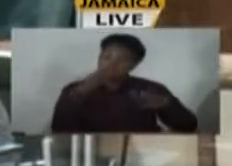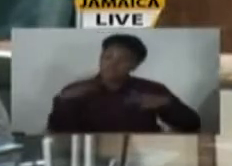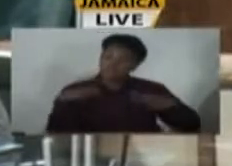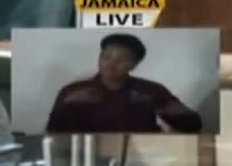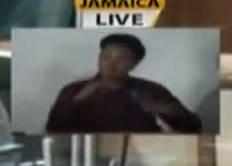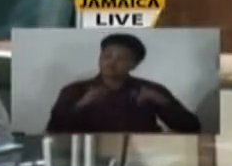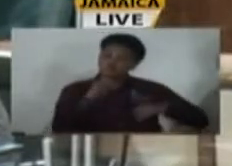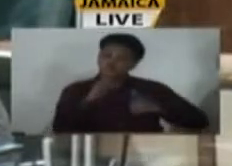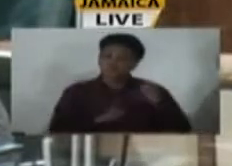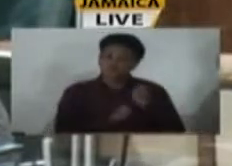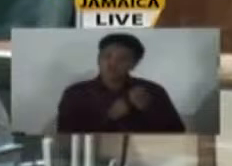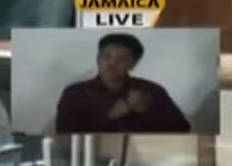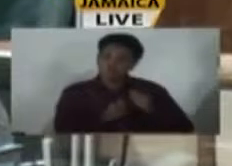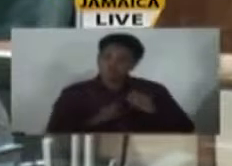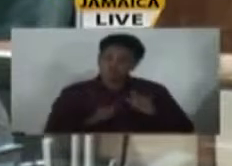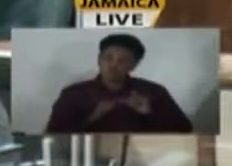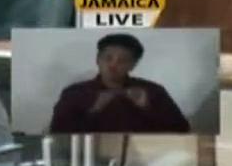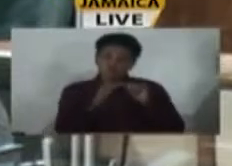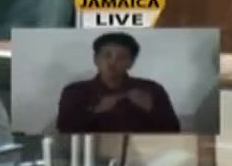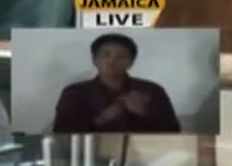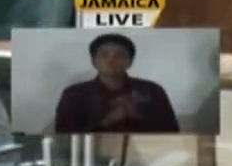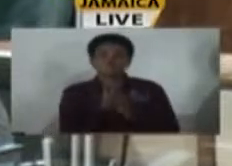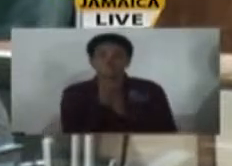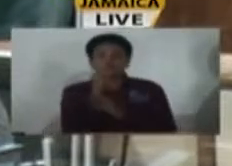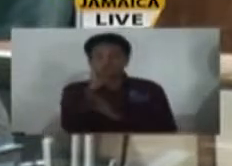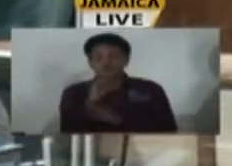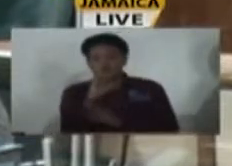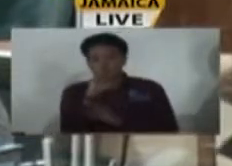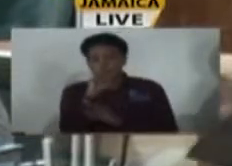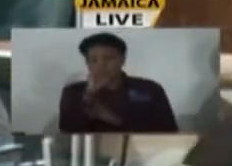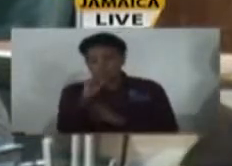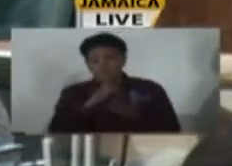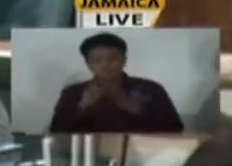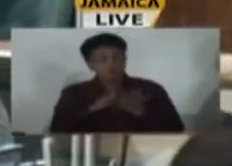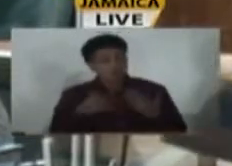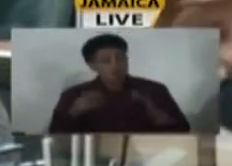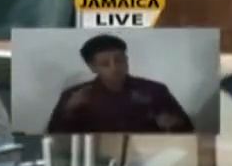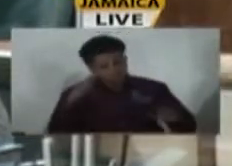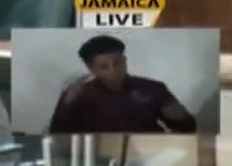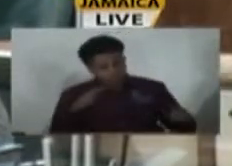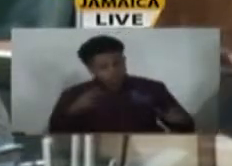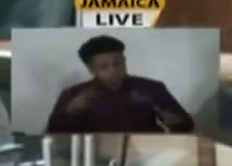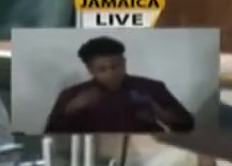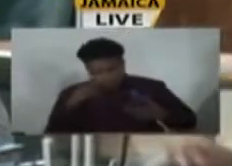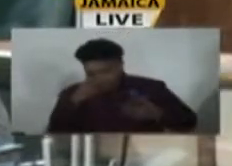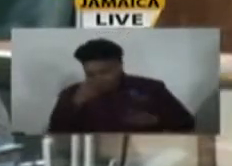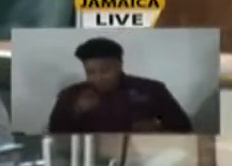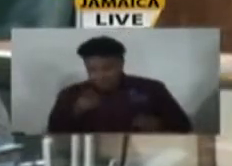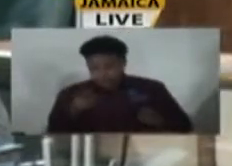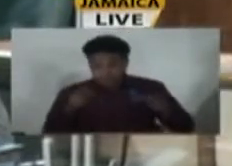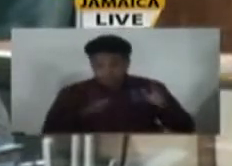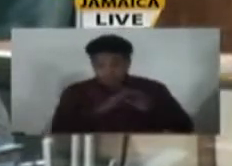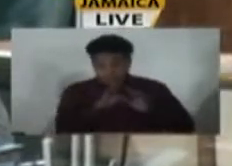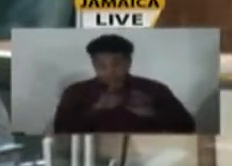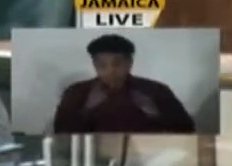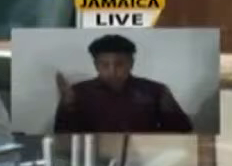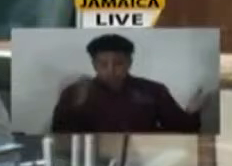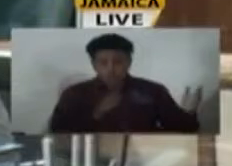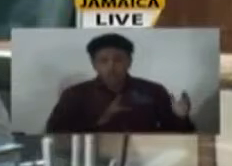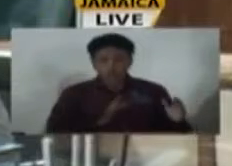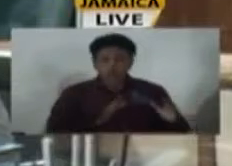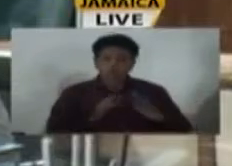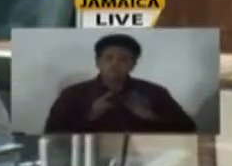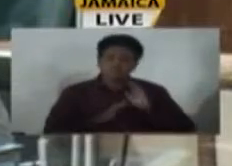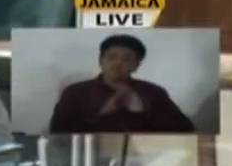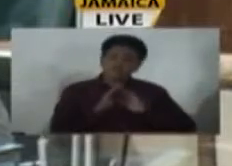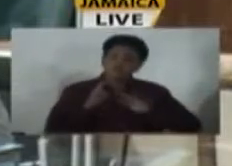support durable growth. The South Coast project is already interesting developers to bring significant housing investment to St. Thomas. And as